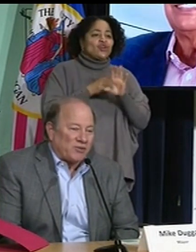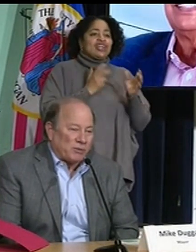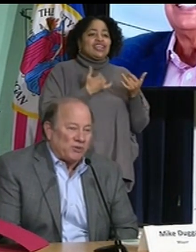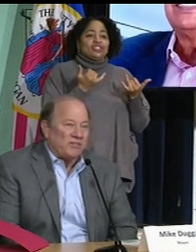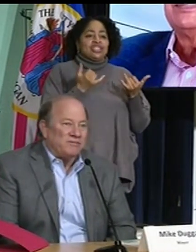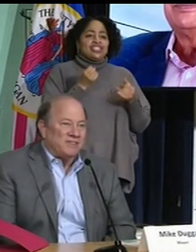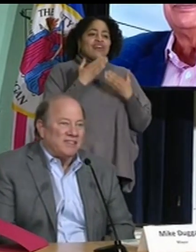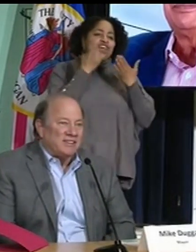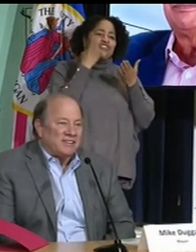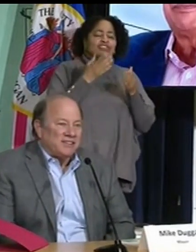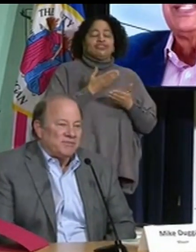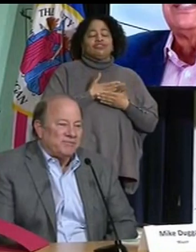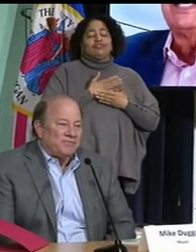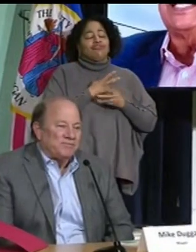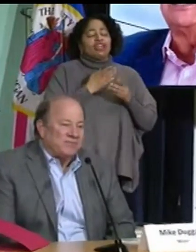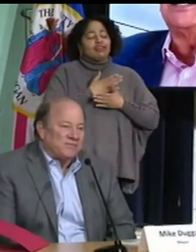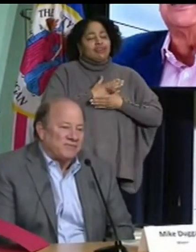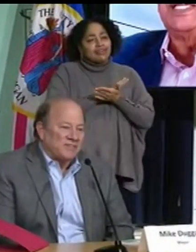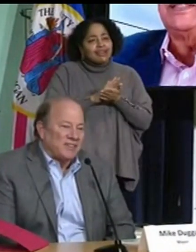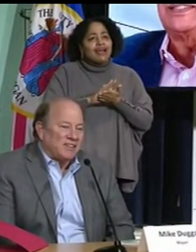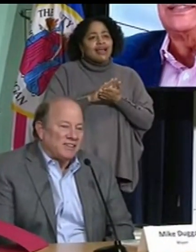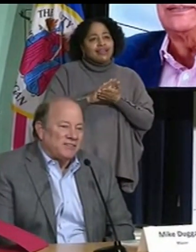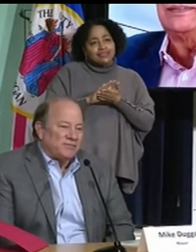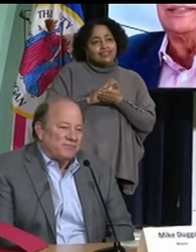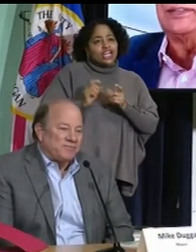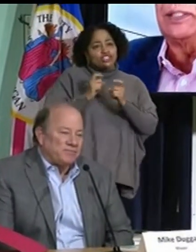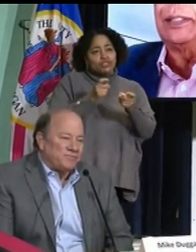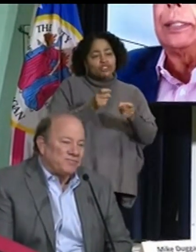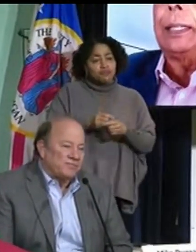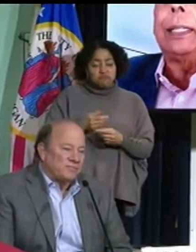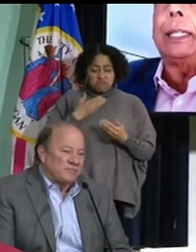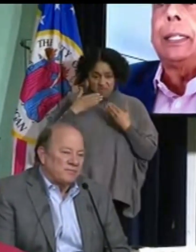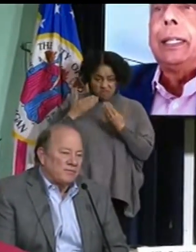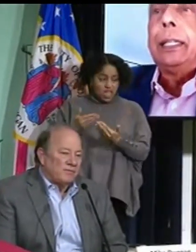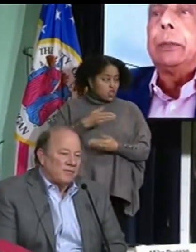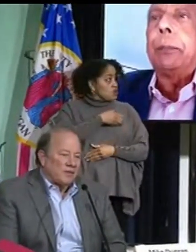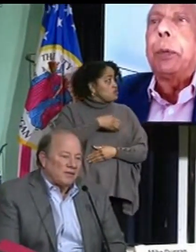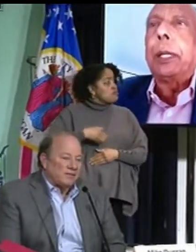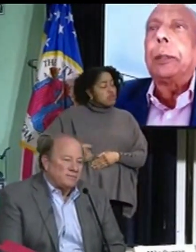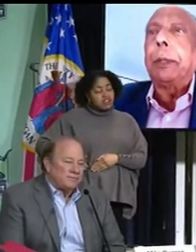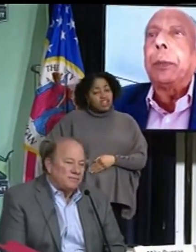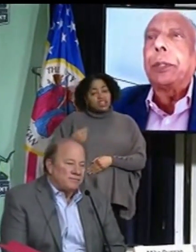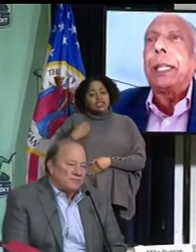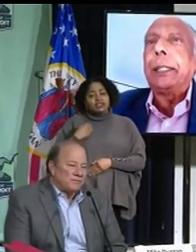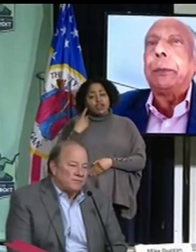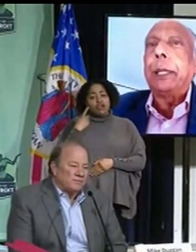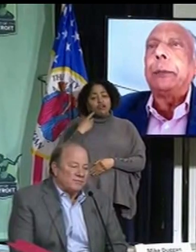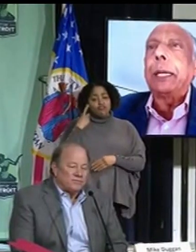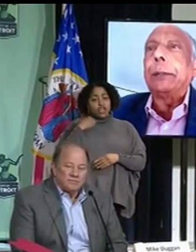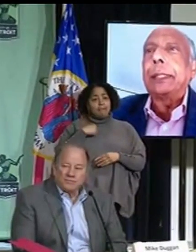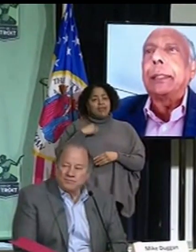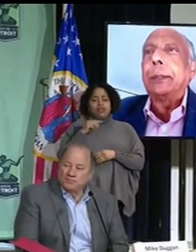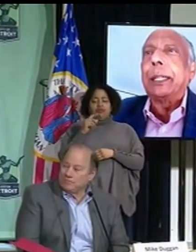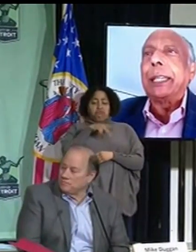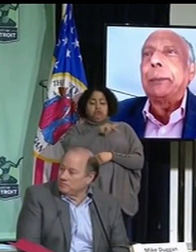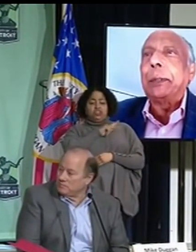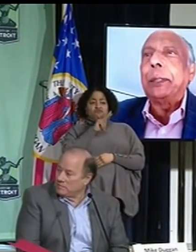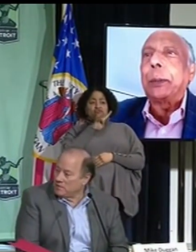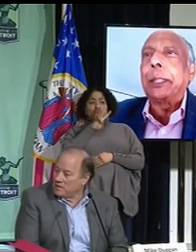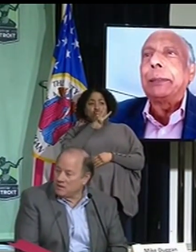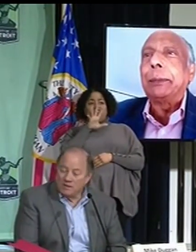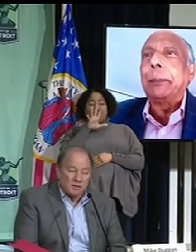generous contribution. Thank you, Mayor Duggan. It's very important to me personally. 45 years ago, I came